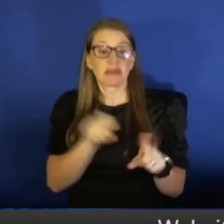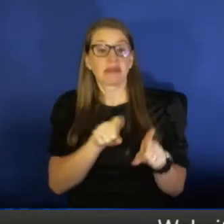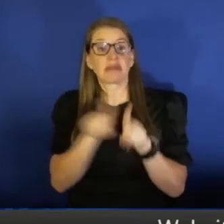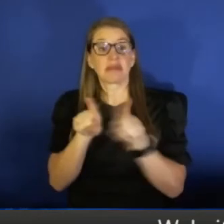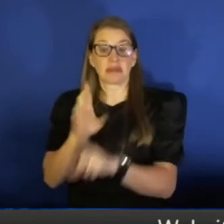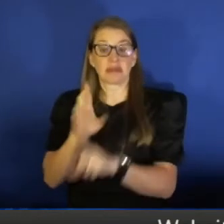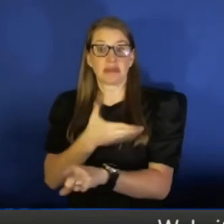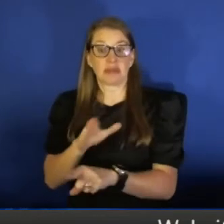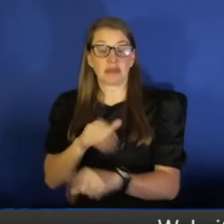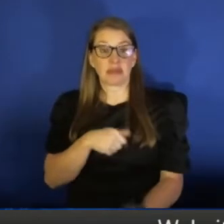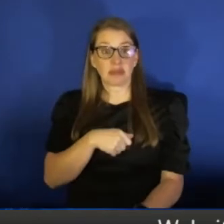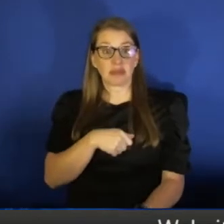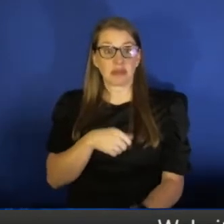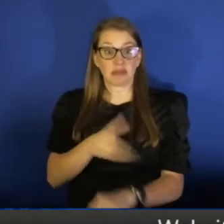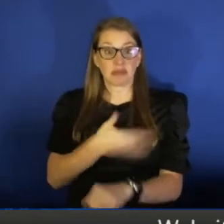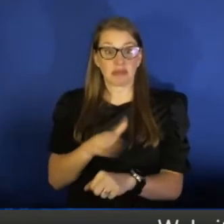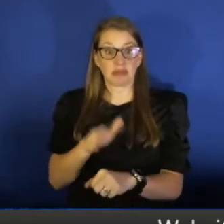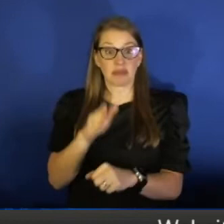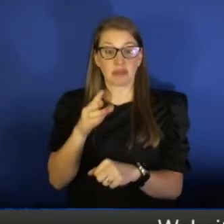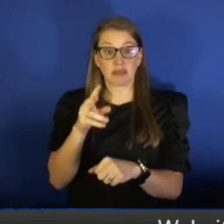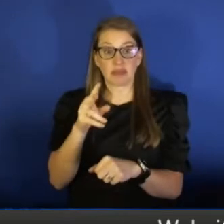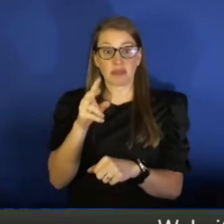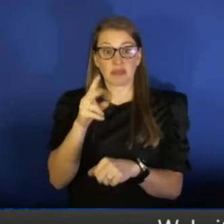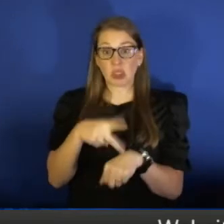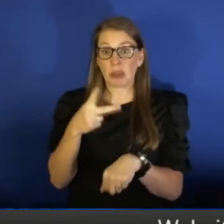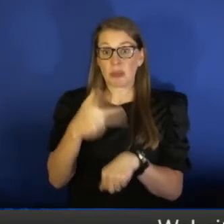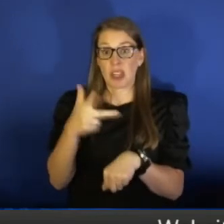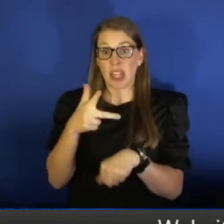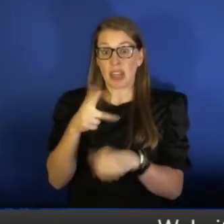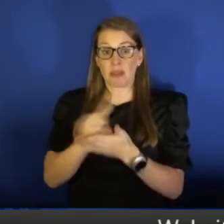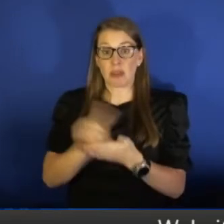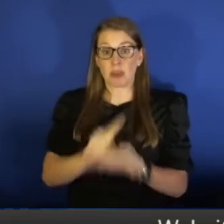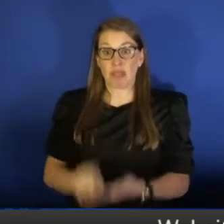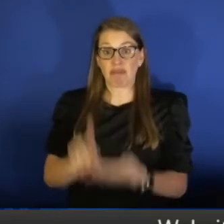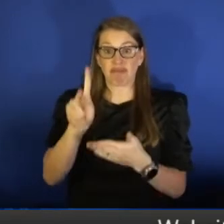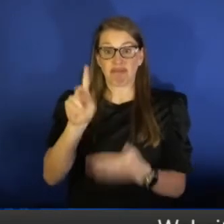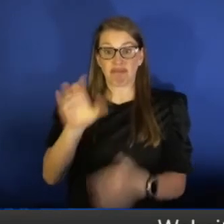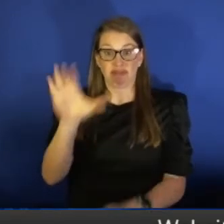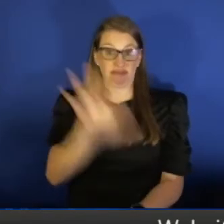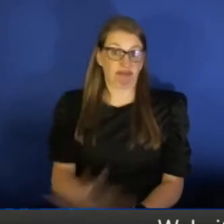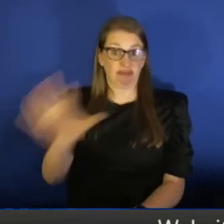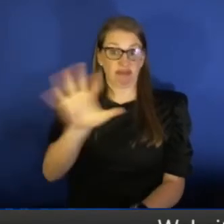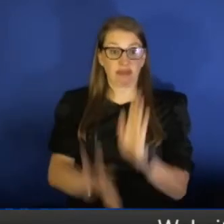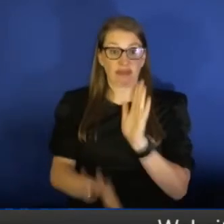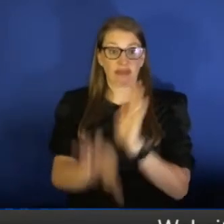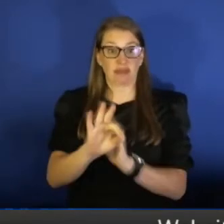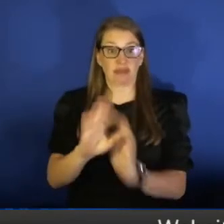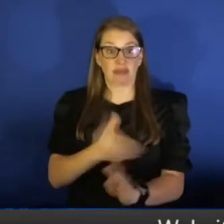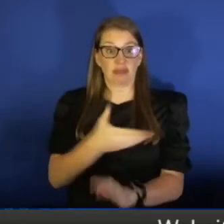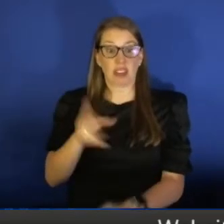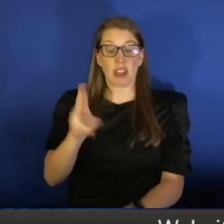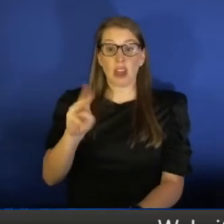2 to 3 times a week across Kansas City, and all of that can be found at musicbyskippy.com. That's where you can kind of see some of